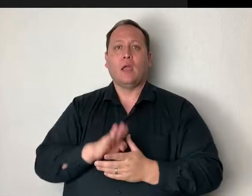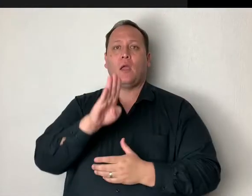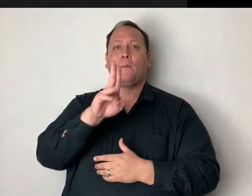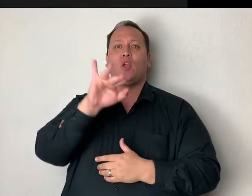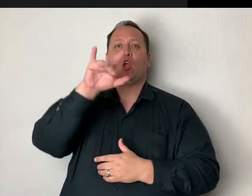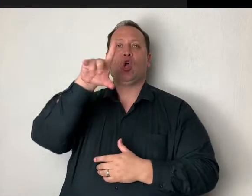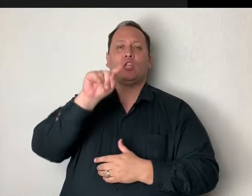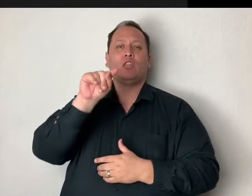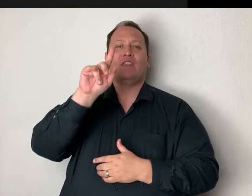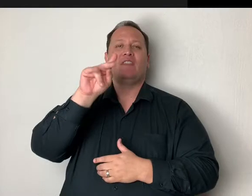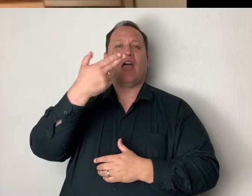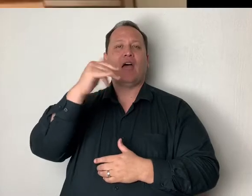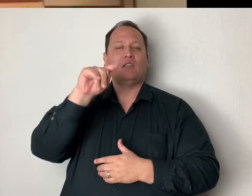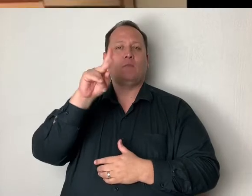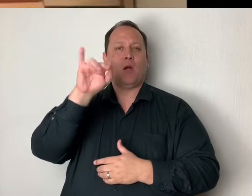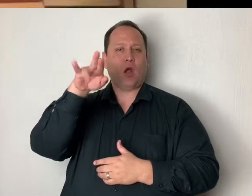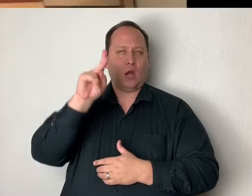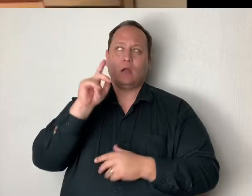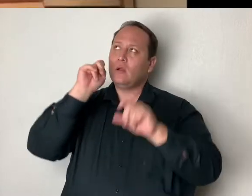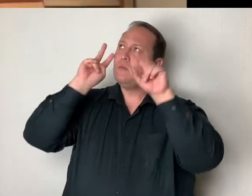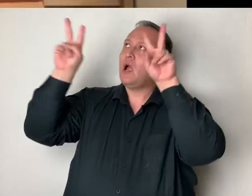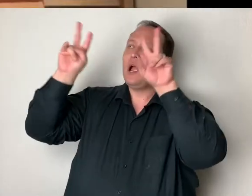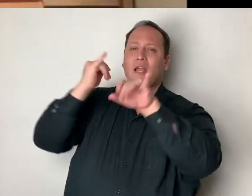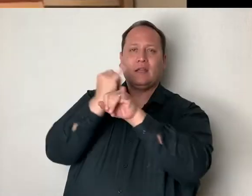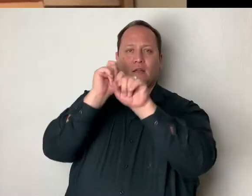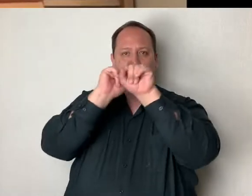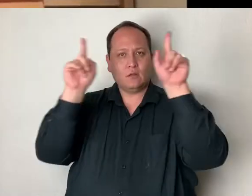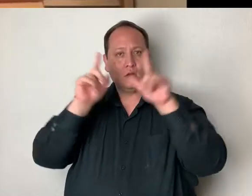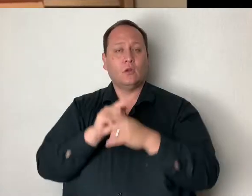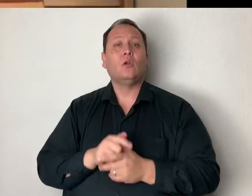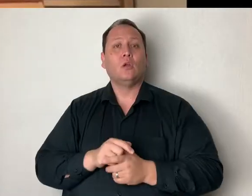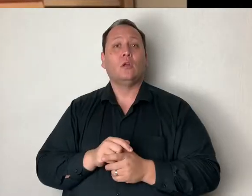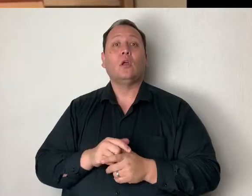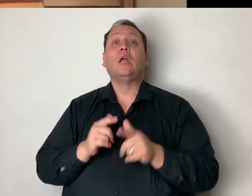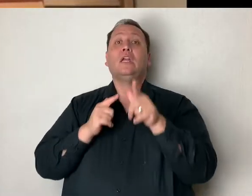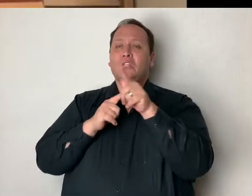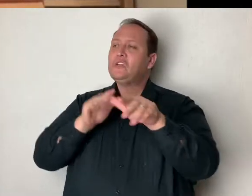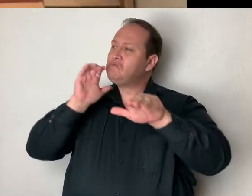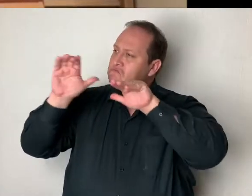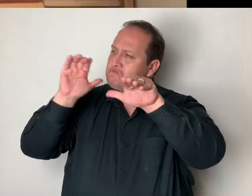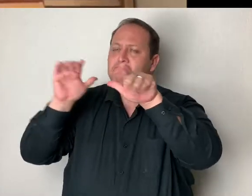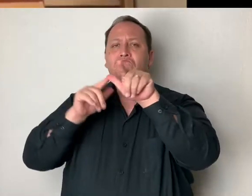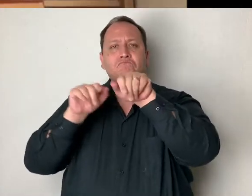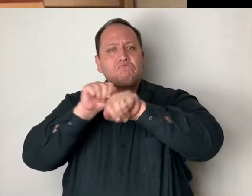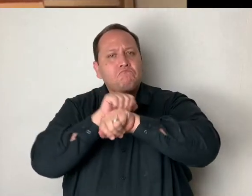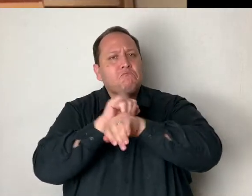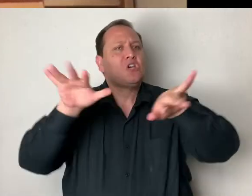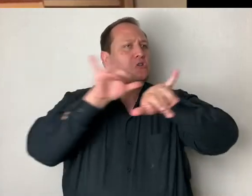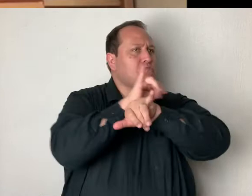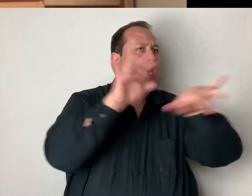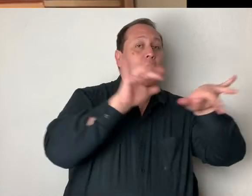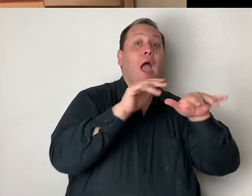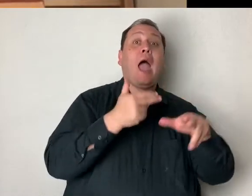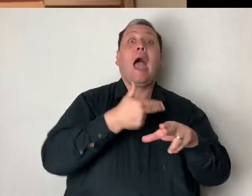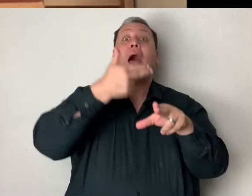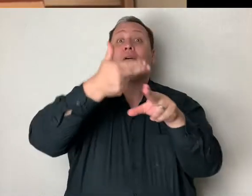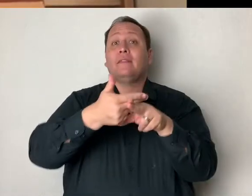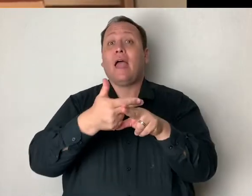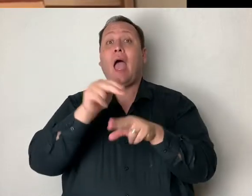I have with us here also. We're going to continue with this campaign. We're going to continue with this campaign until August 18th of next